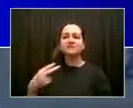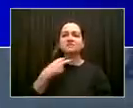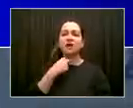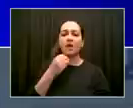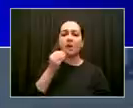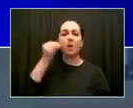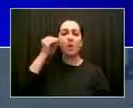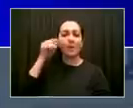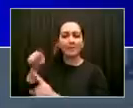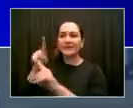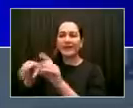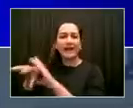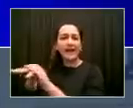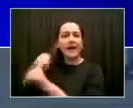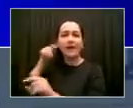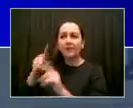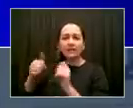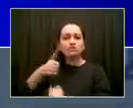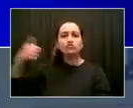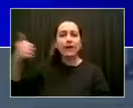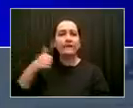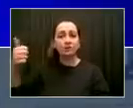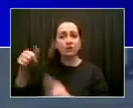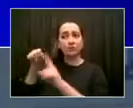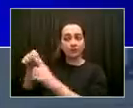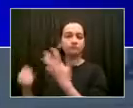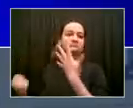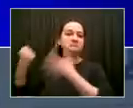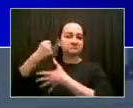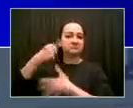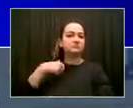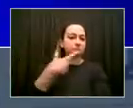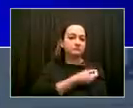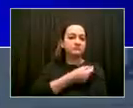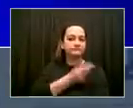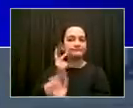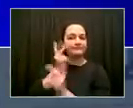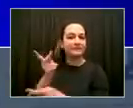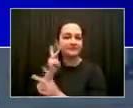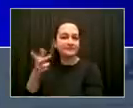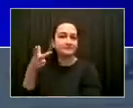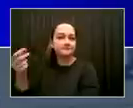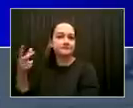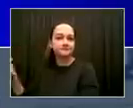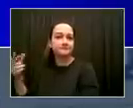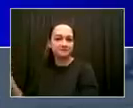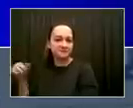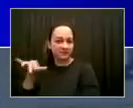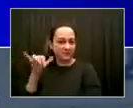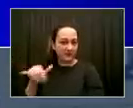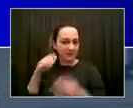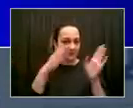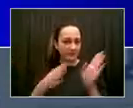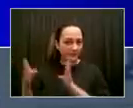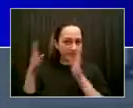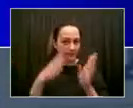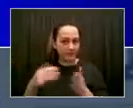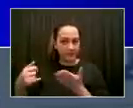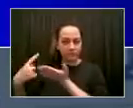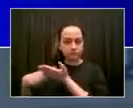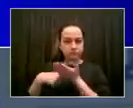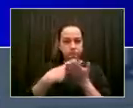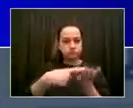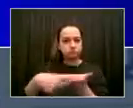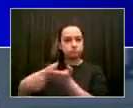us vaccinate homebound seniors. FDNY has a fantastic medical capacity. They're bringing that into play